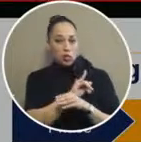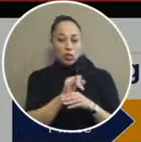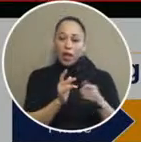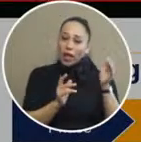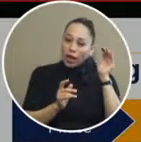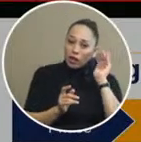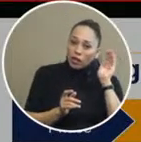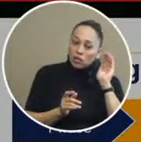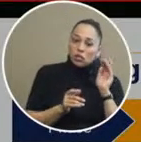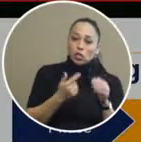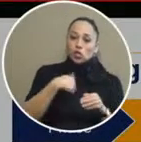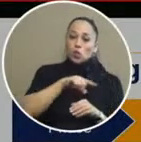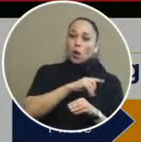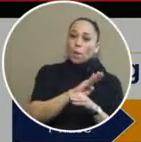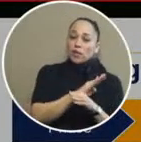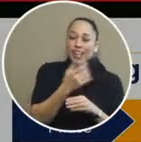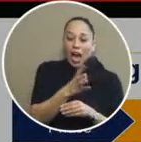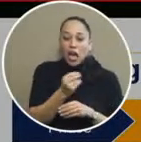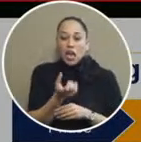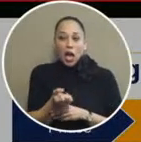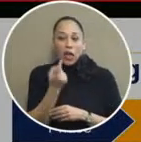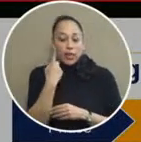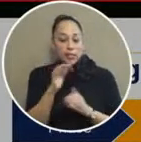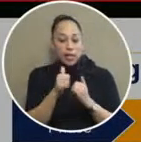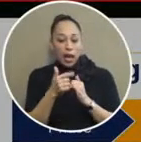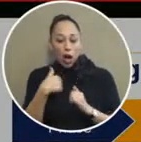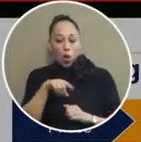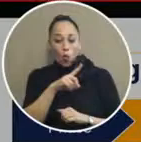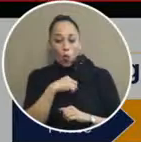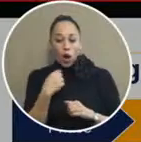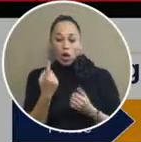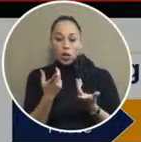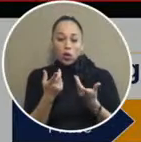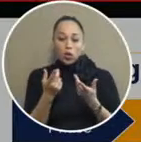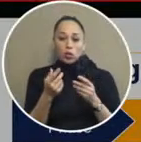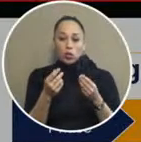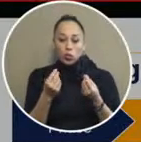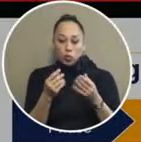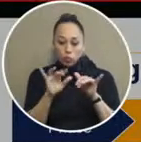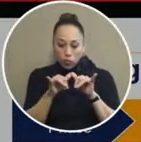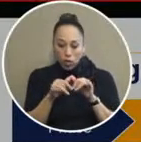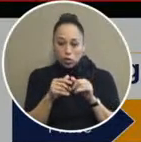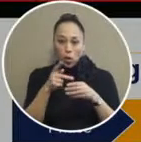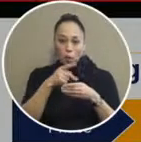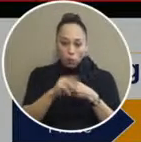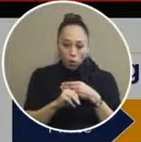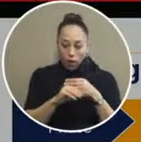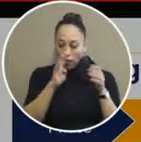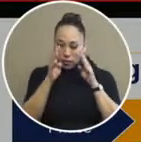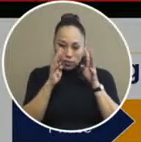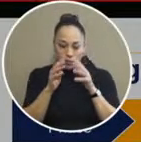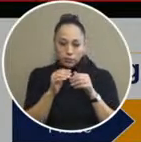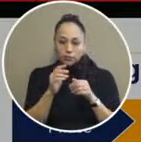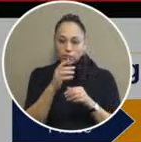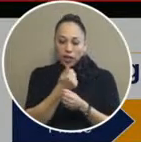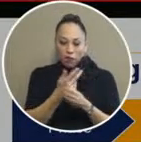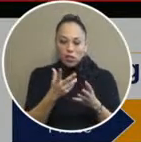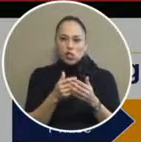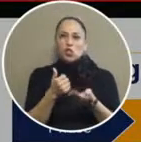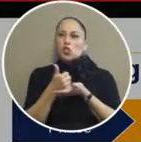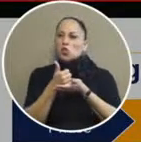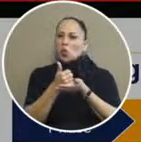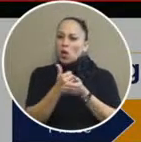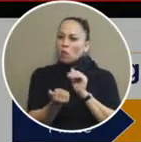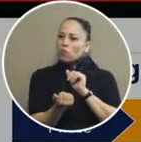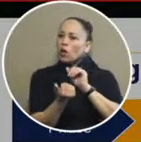our businesses, and then understanding how we're going to be able to put measures, programs, initiatives in place that will help to